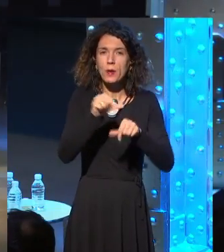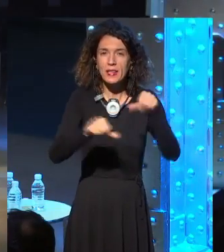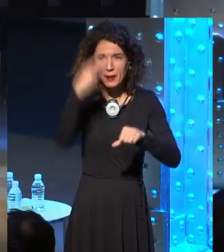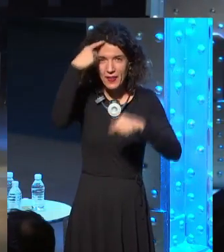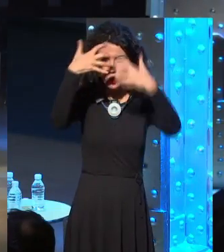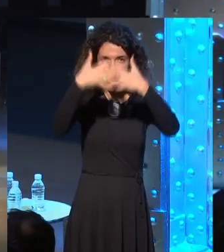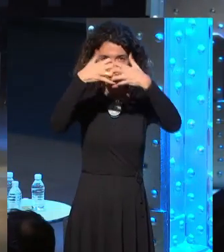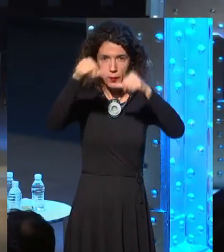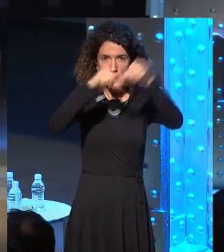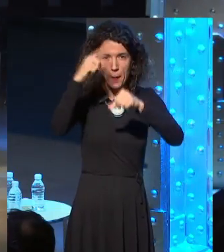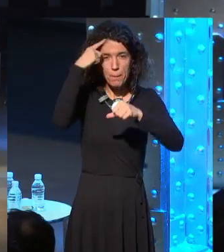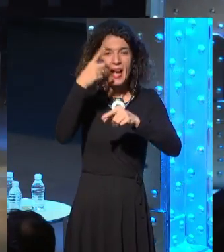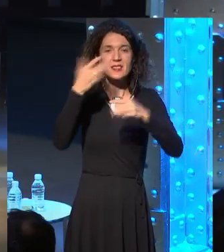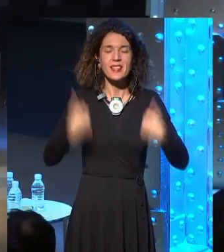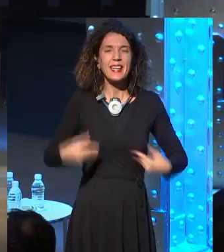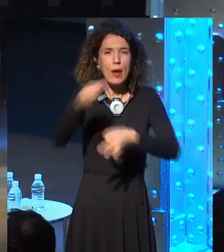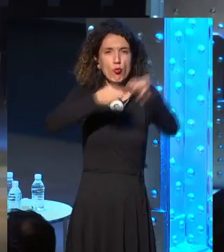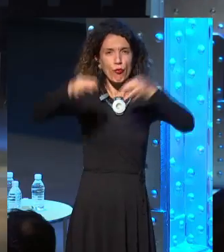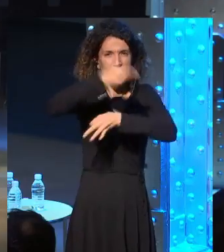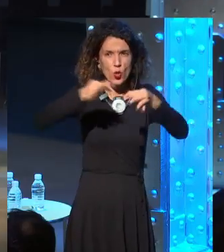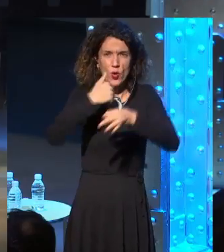neurophysiology that feels like magic.